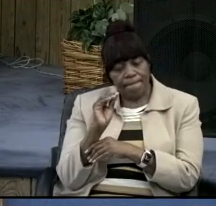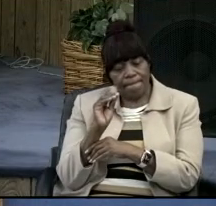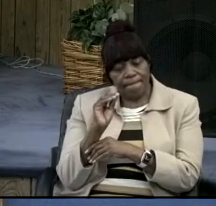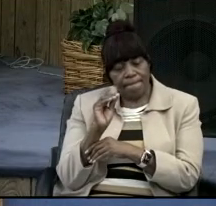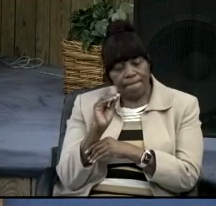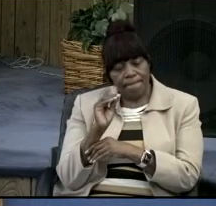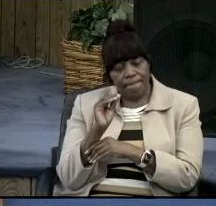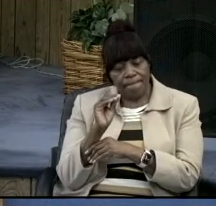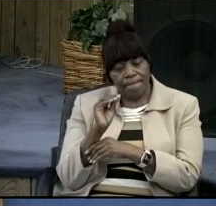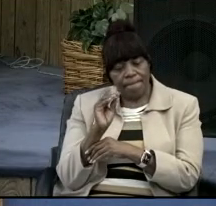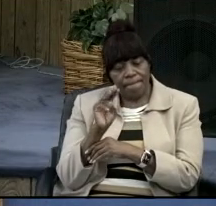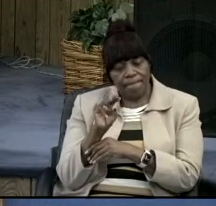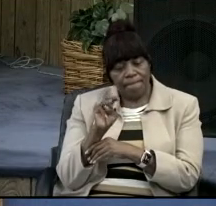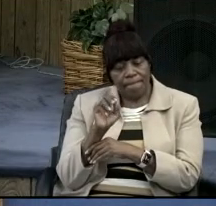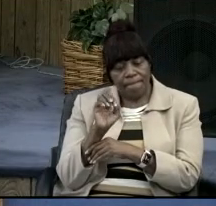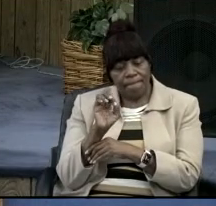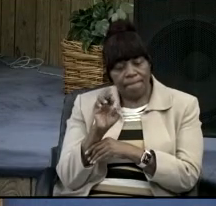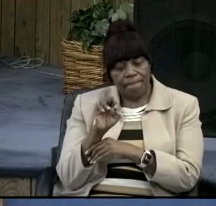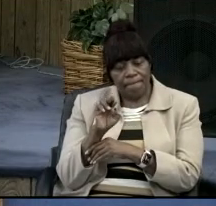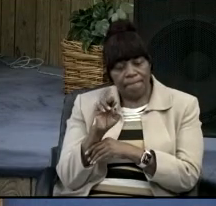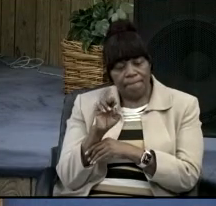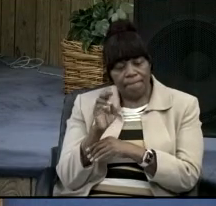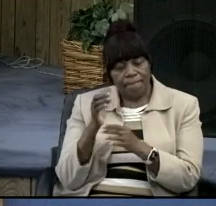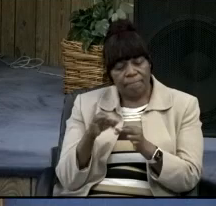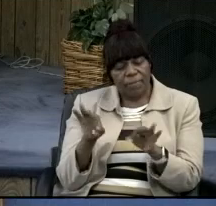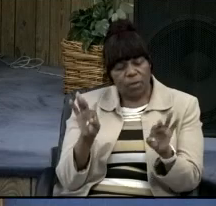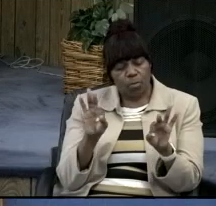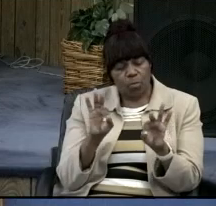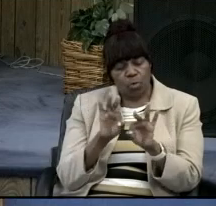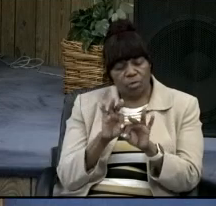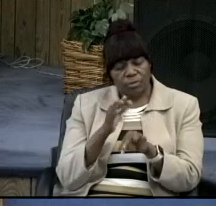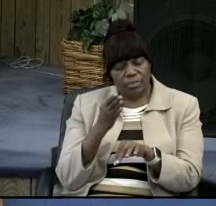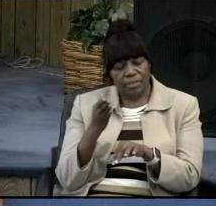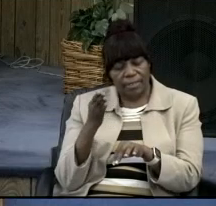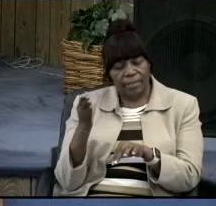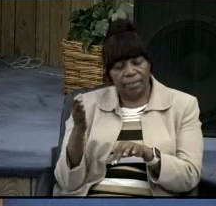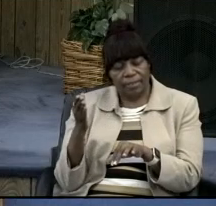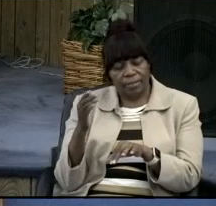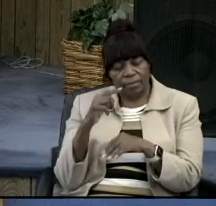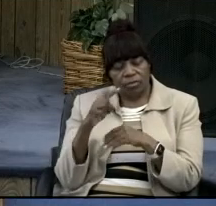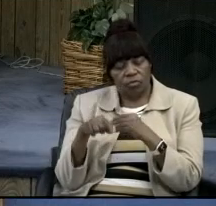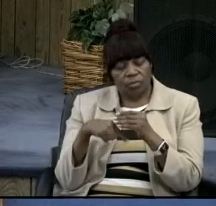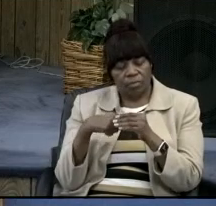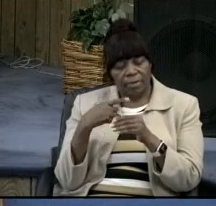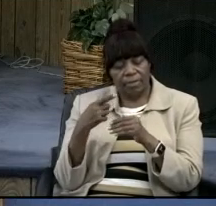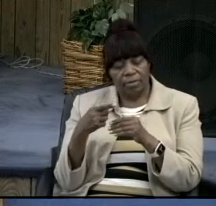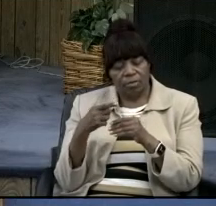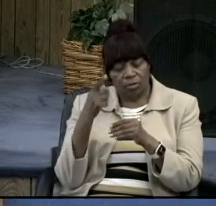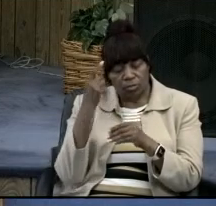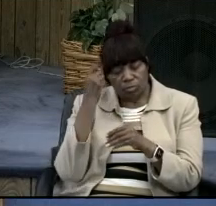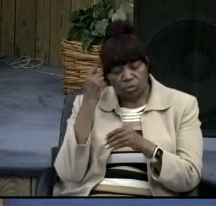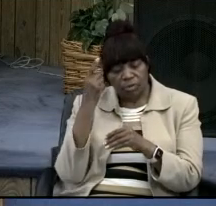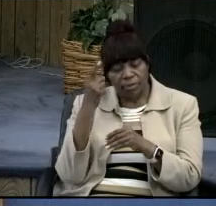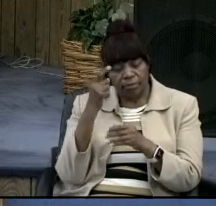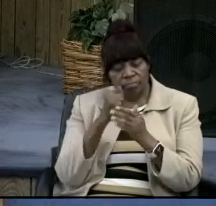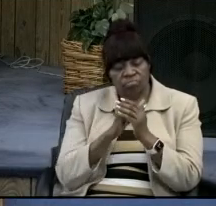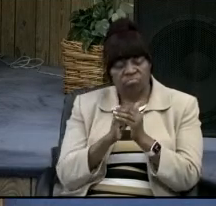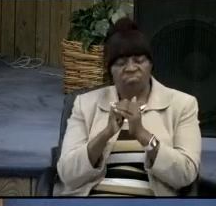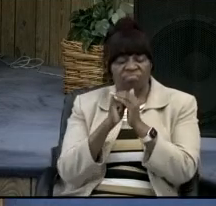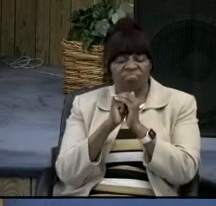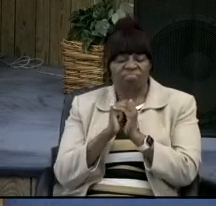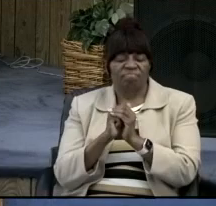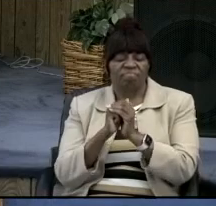the main thing there is we need to get back to worship. Amen. You know, we've gotten so